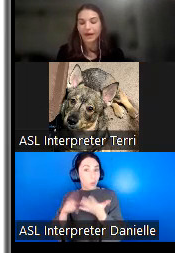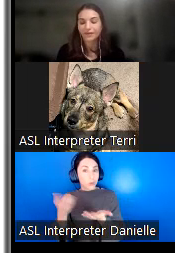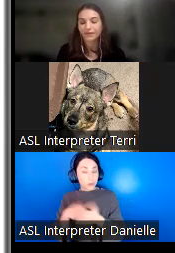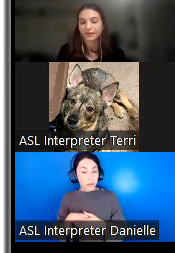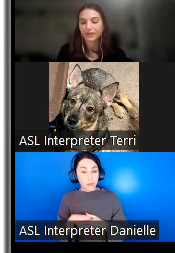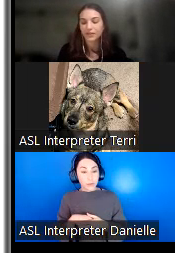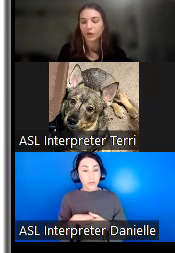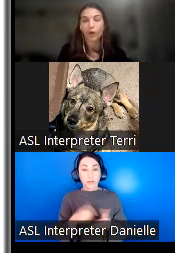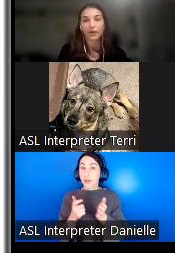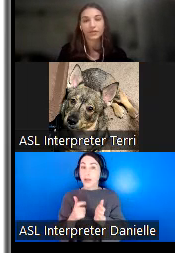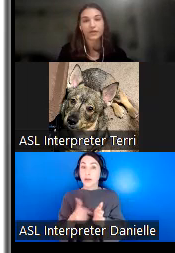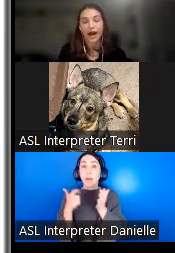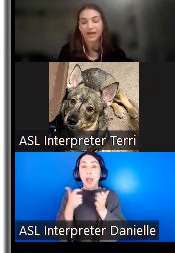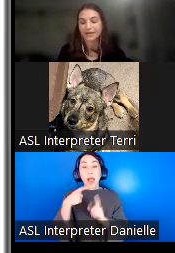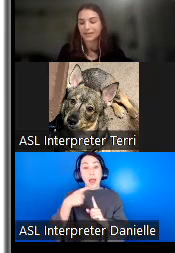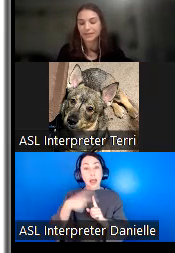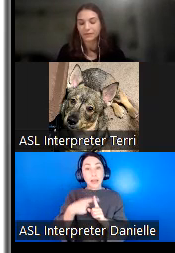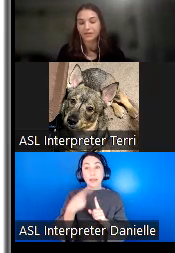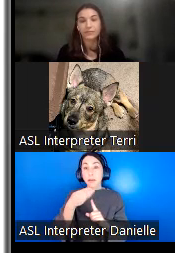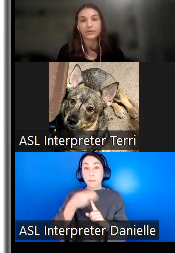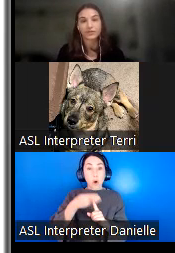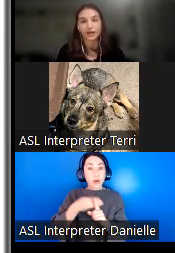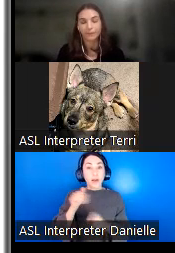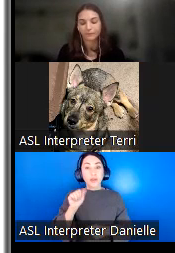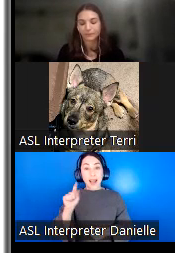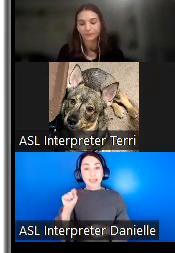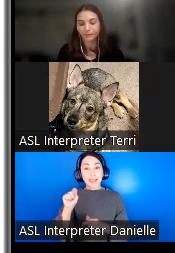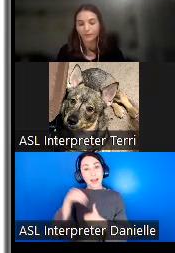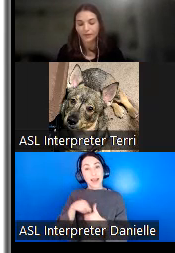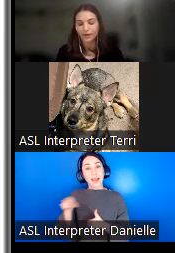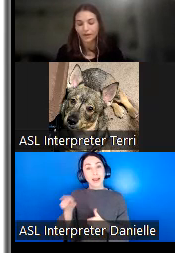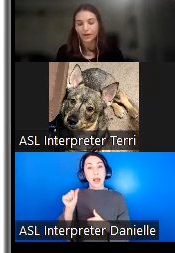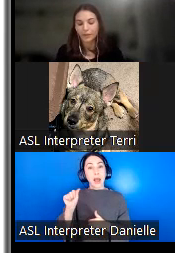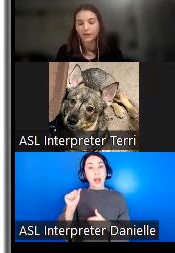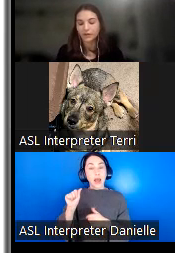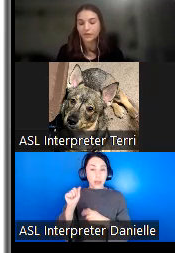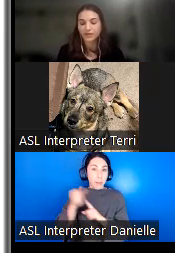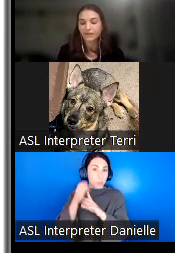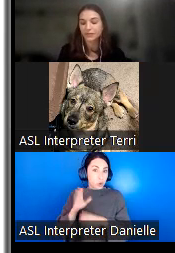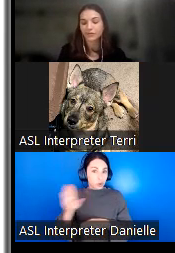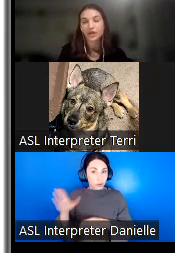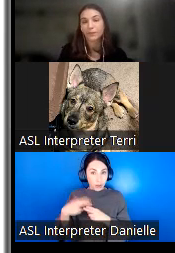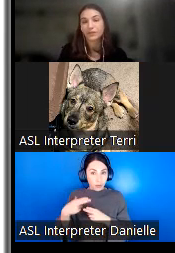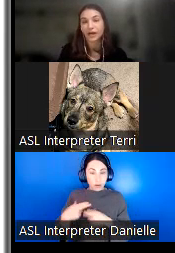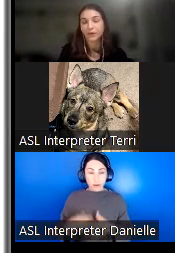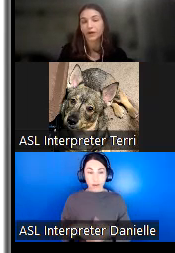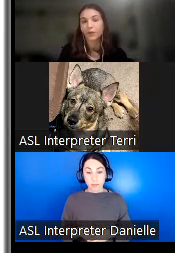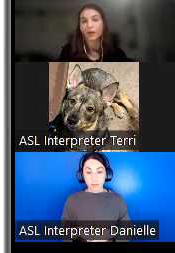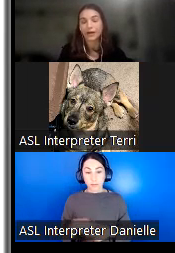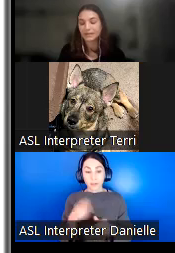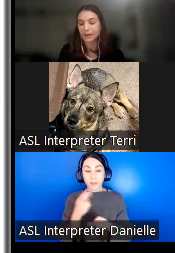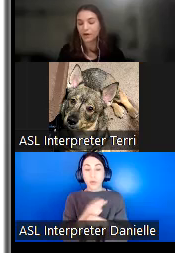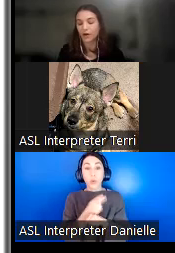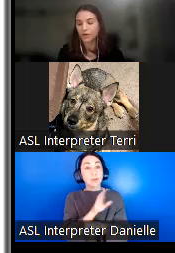It could be demanding that the lease or mortgage or assets be in the abuser's name. It could be using the victim's